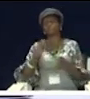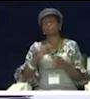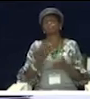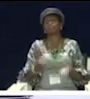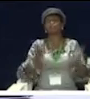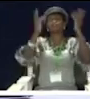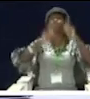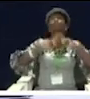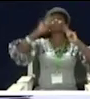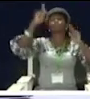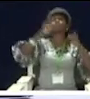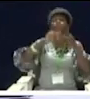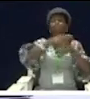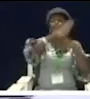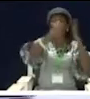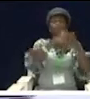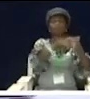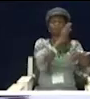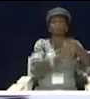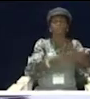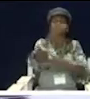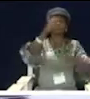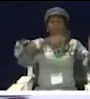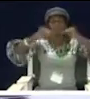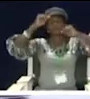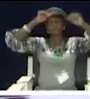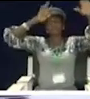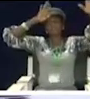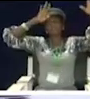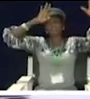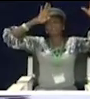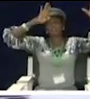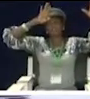your voice to the Almighty God and say, Father,